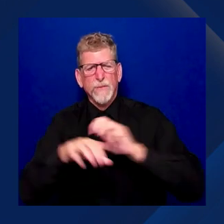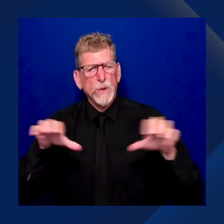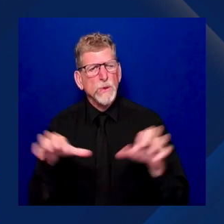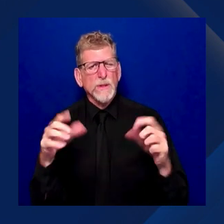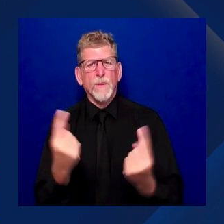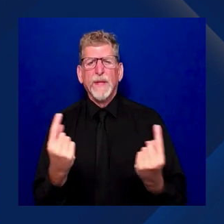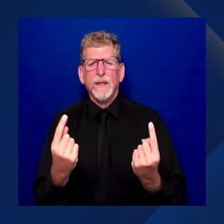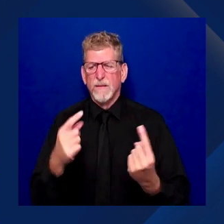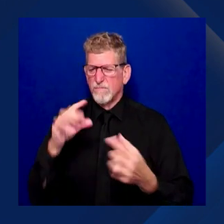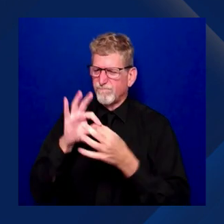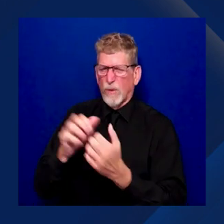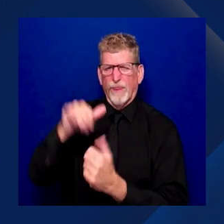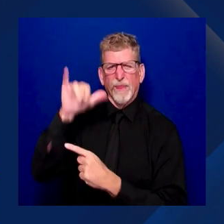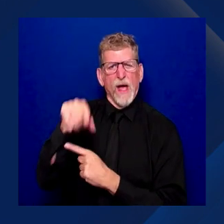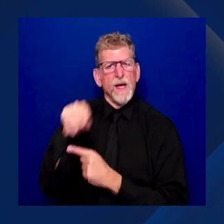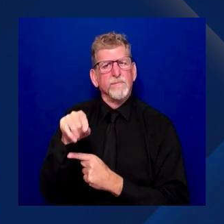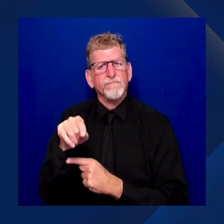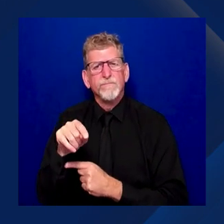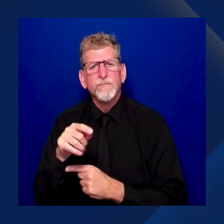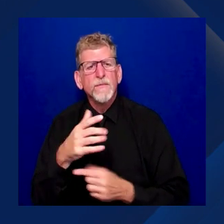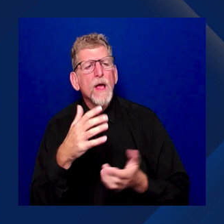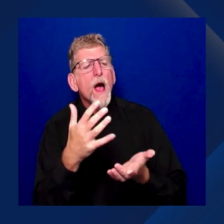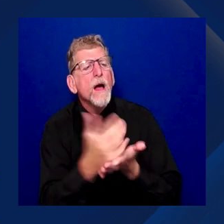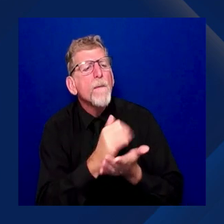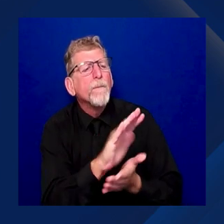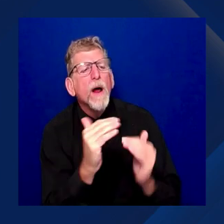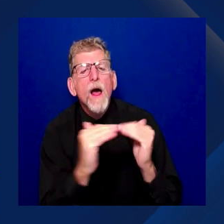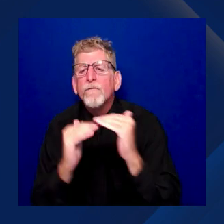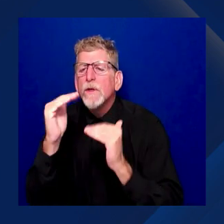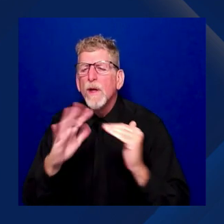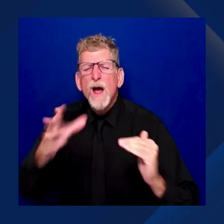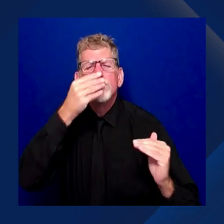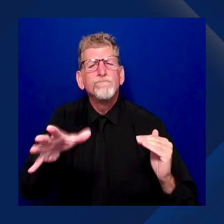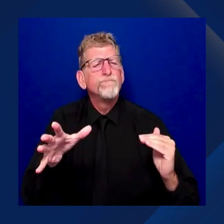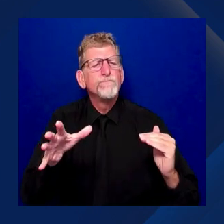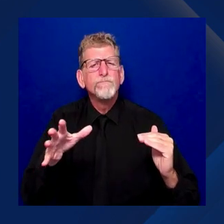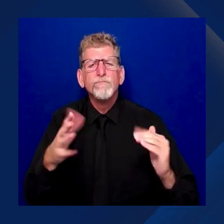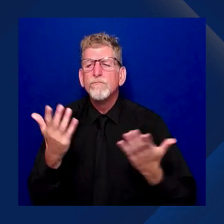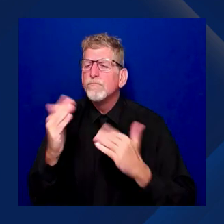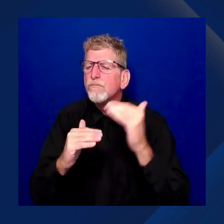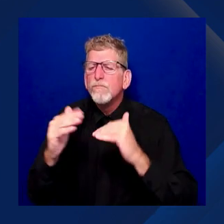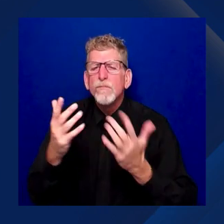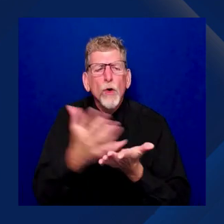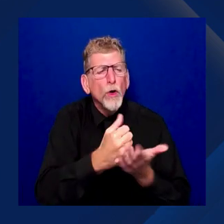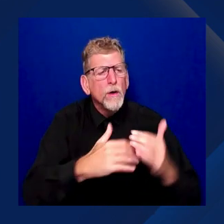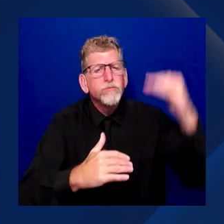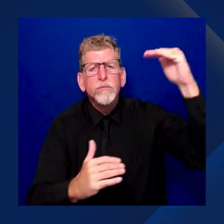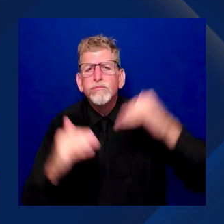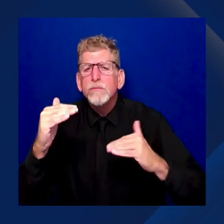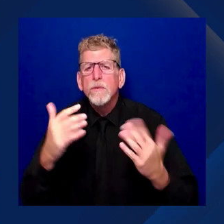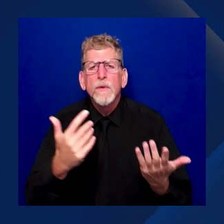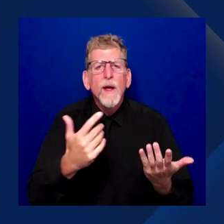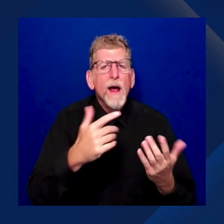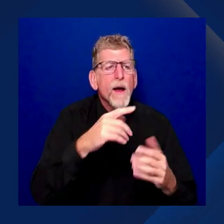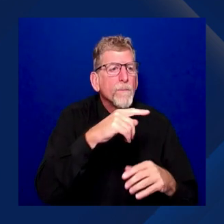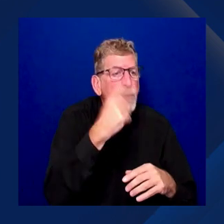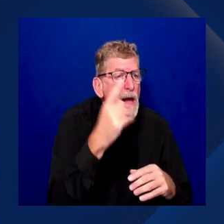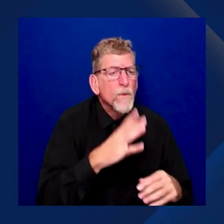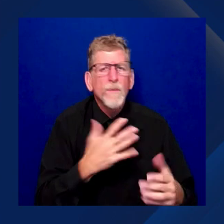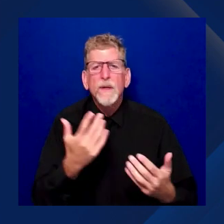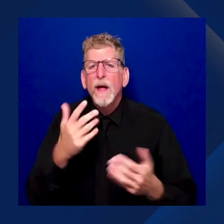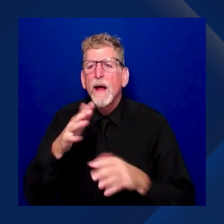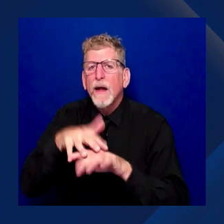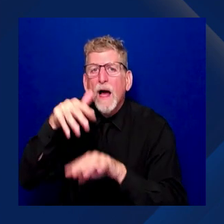income level, regardless of education level, Black women, Native women, women who live in rural